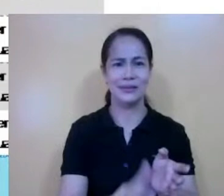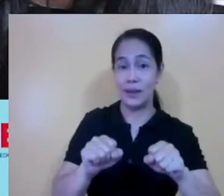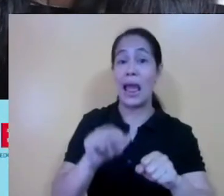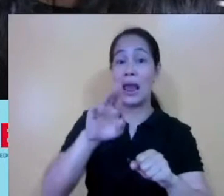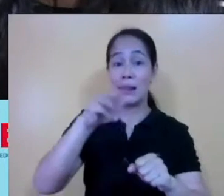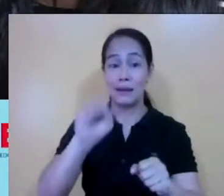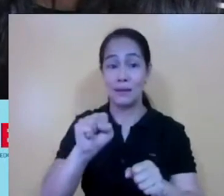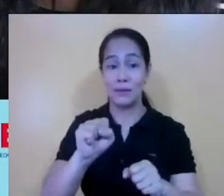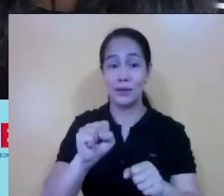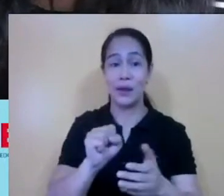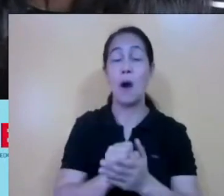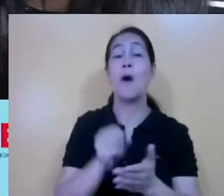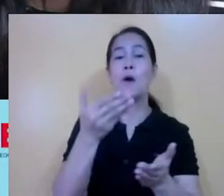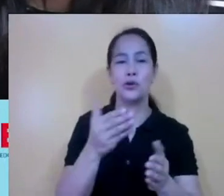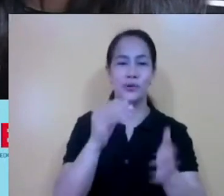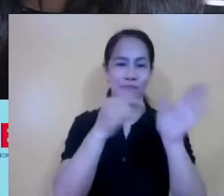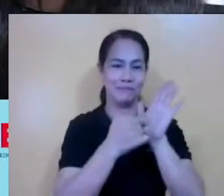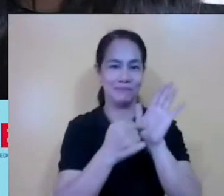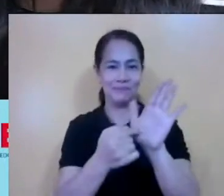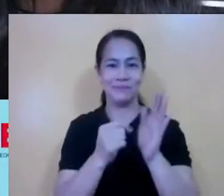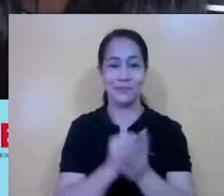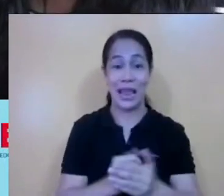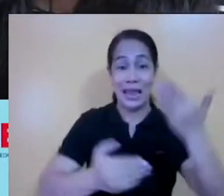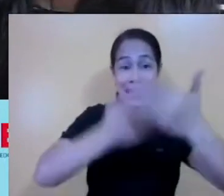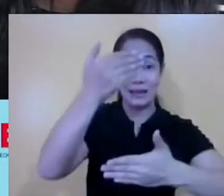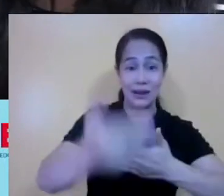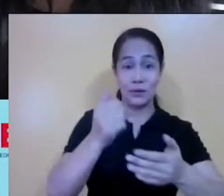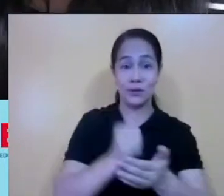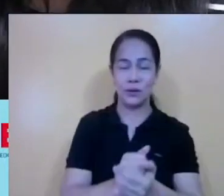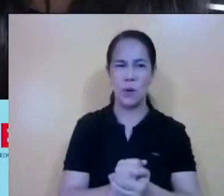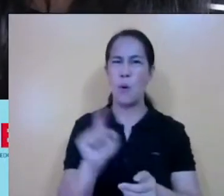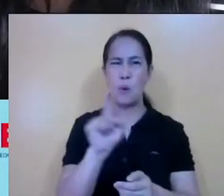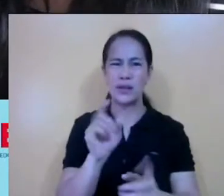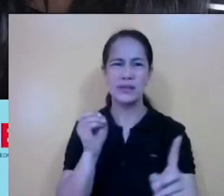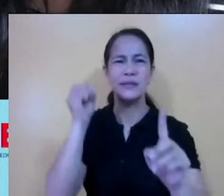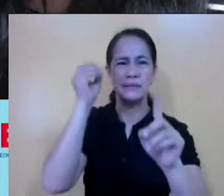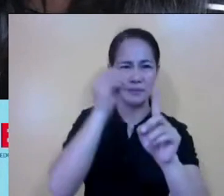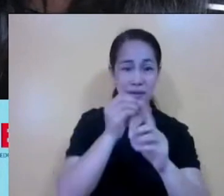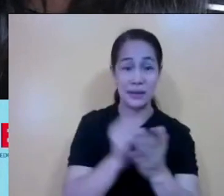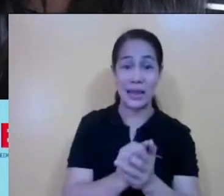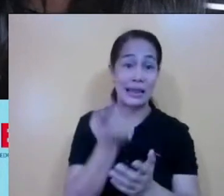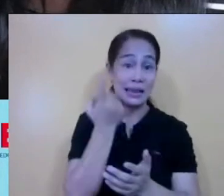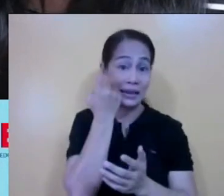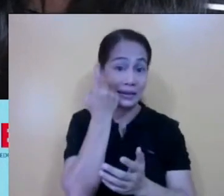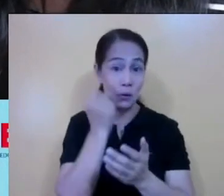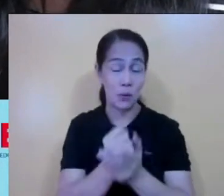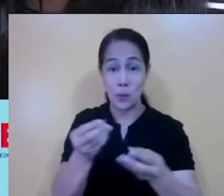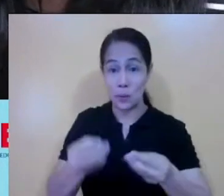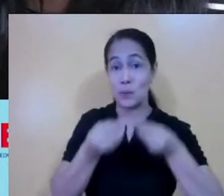screens. Okay, next, what are the weights per objective? So recently, we issued